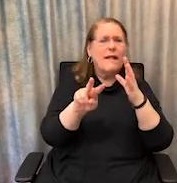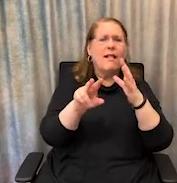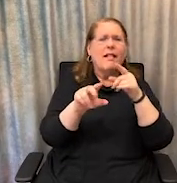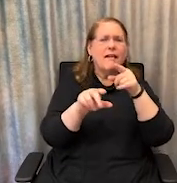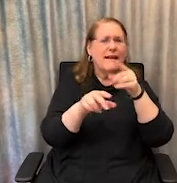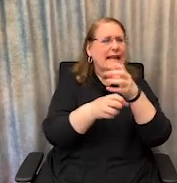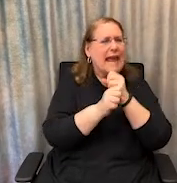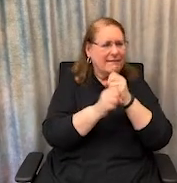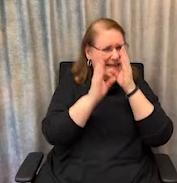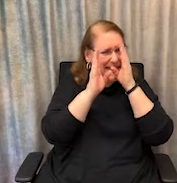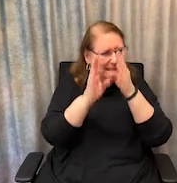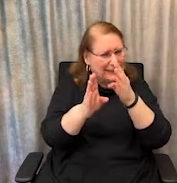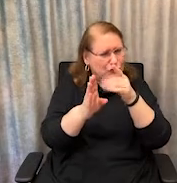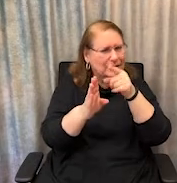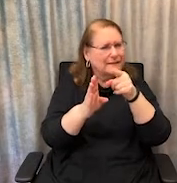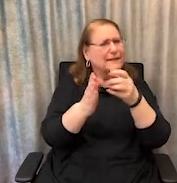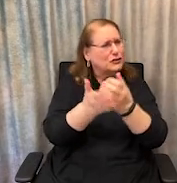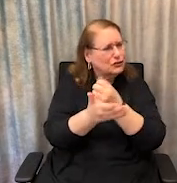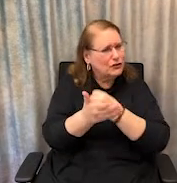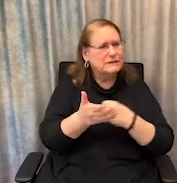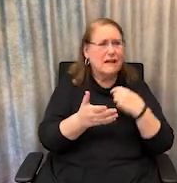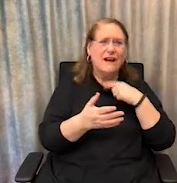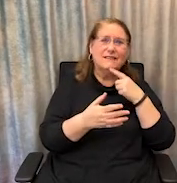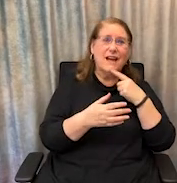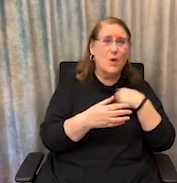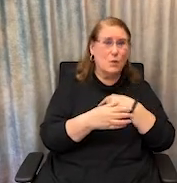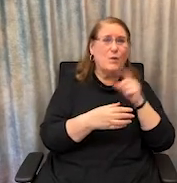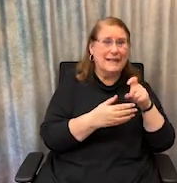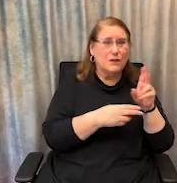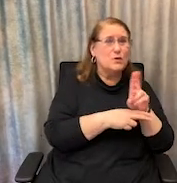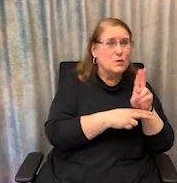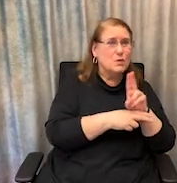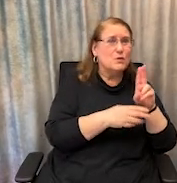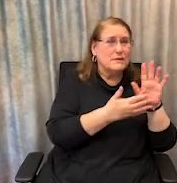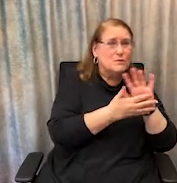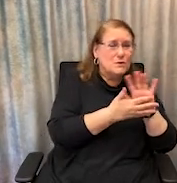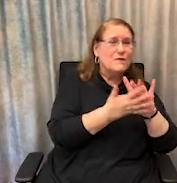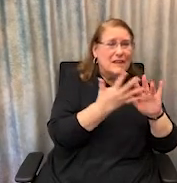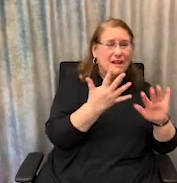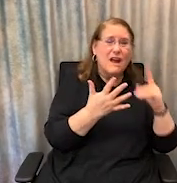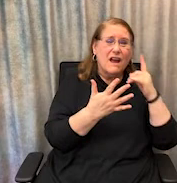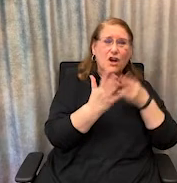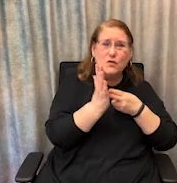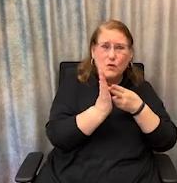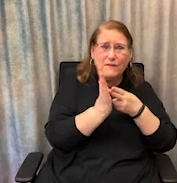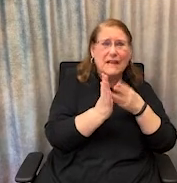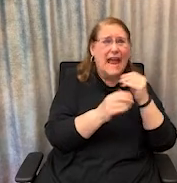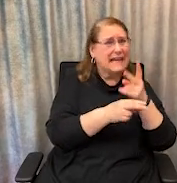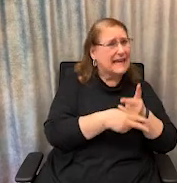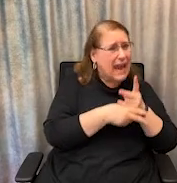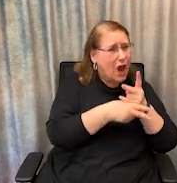is a powerful and influential art form and a platform that we should use carefully and truthfully. And so that I hope we